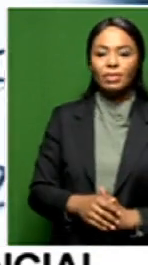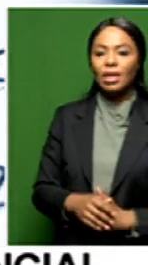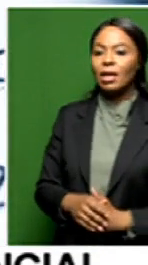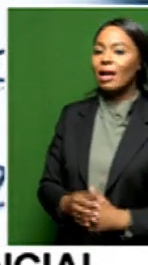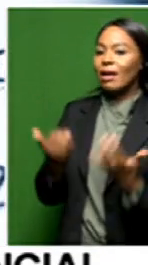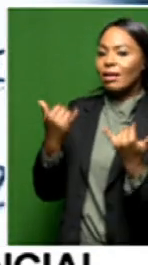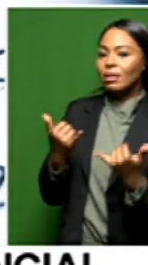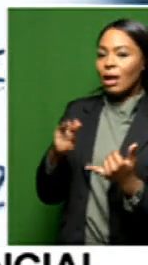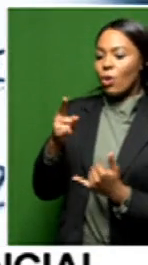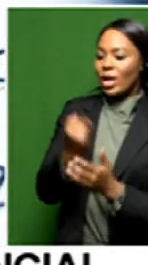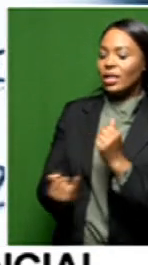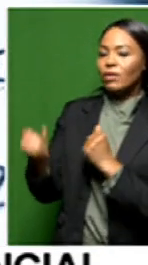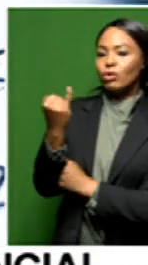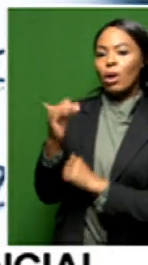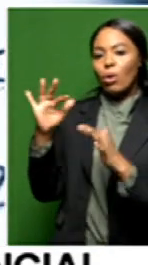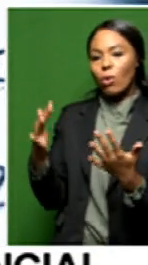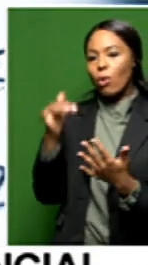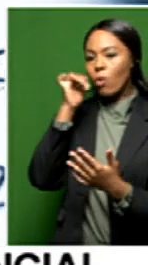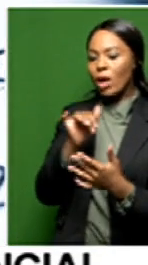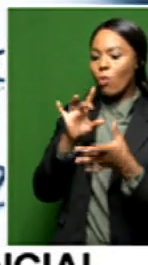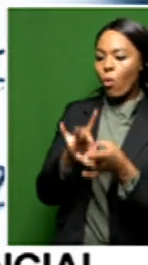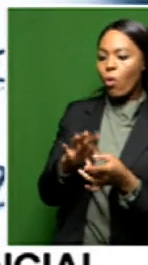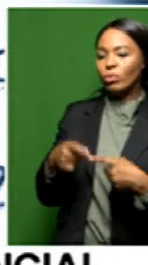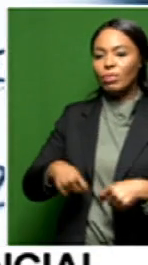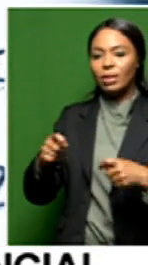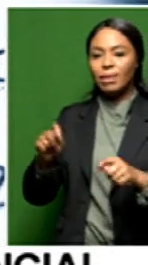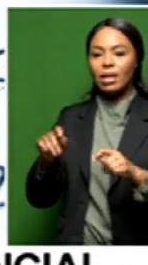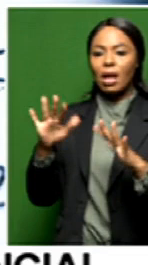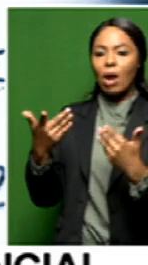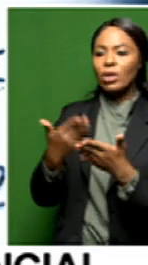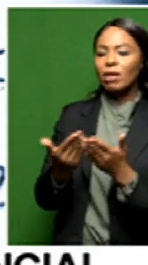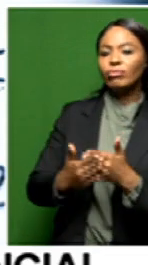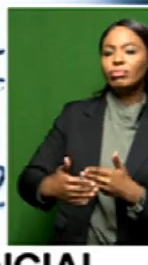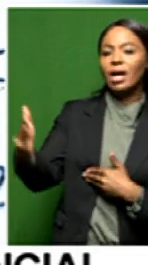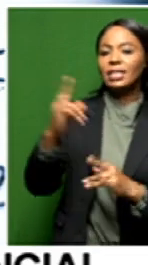households then start getting out of a mentally depleted state and start working towards financial success?